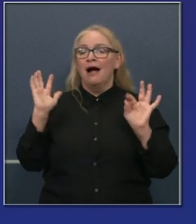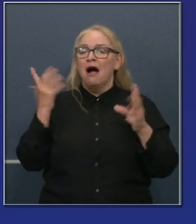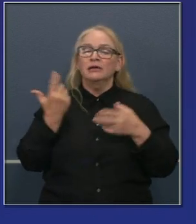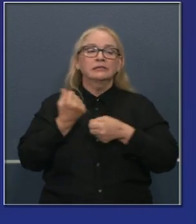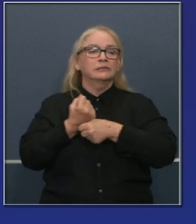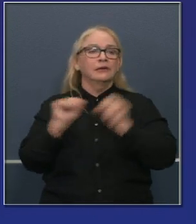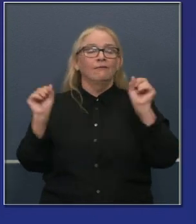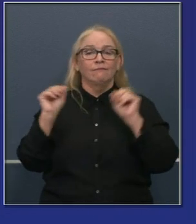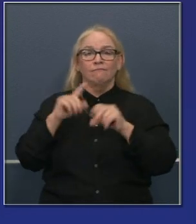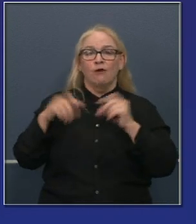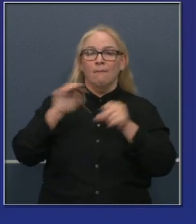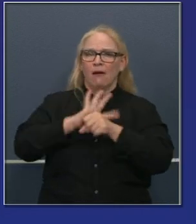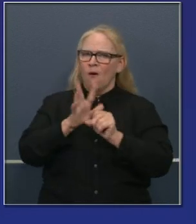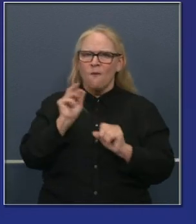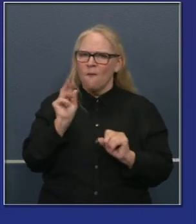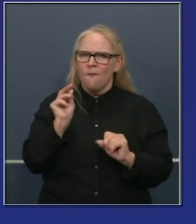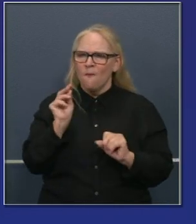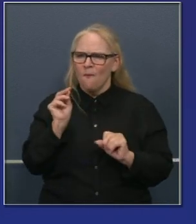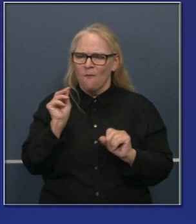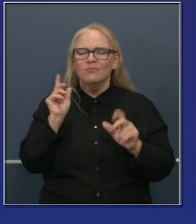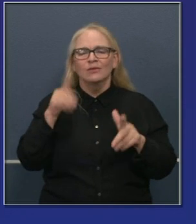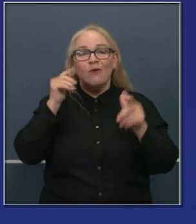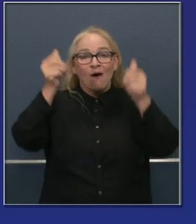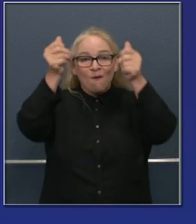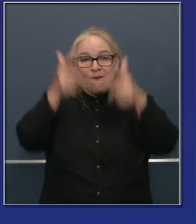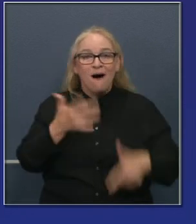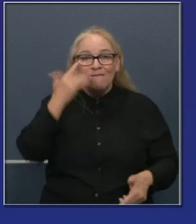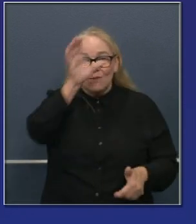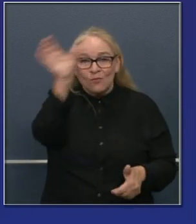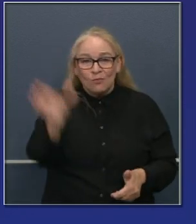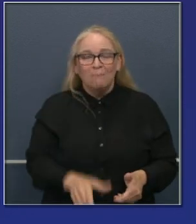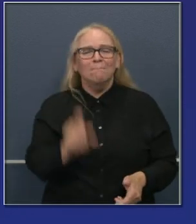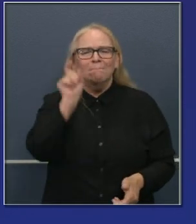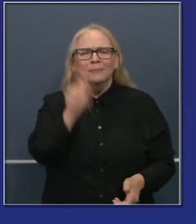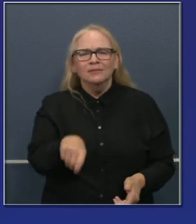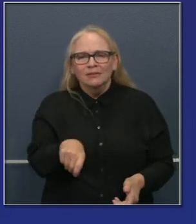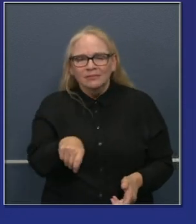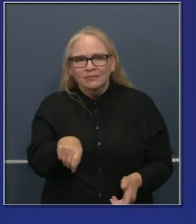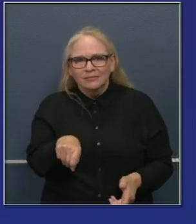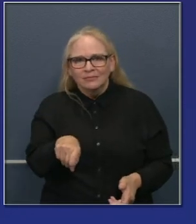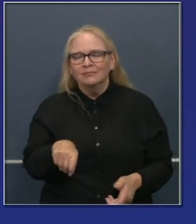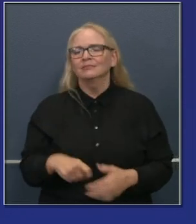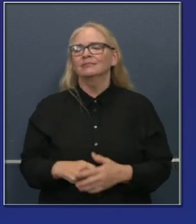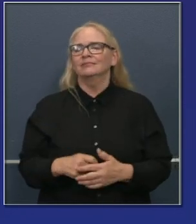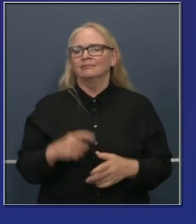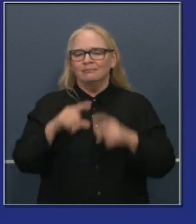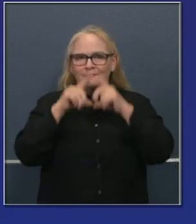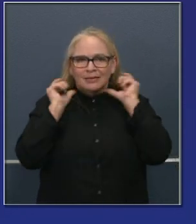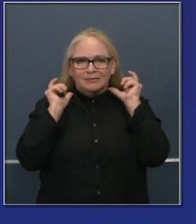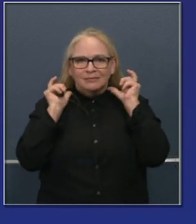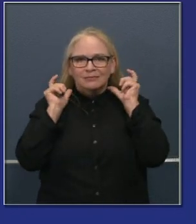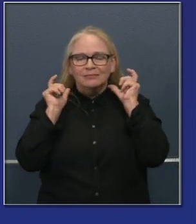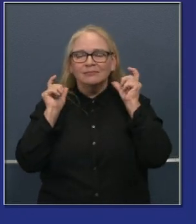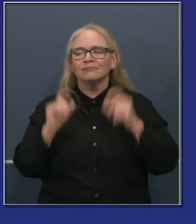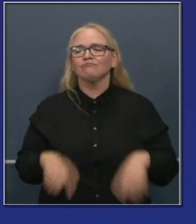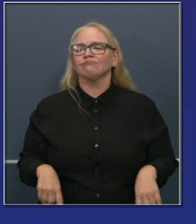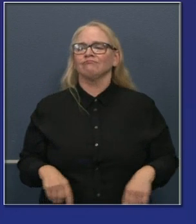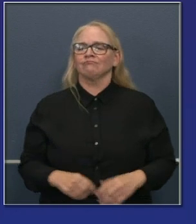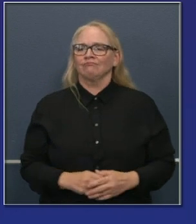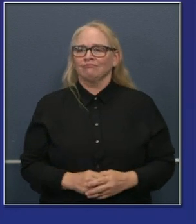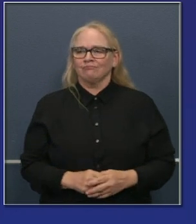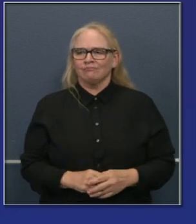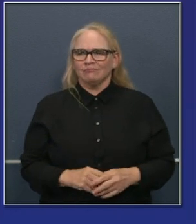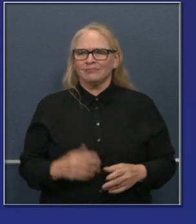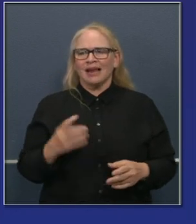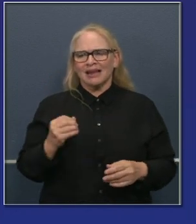and that's why it remains incumbent upon all of us to wear a mask, the most significant